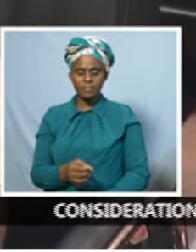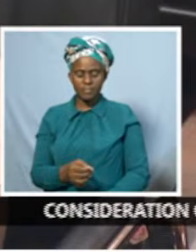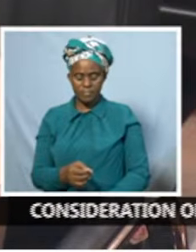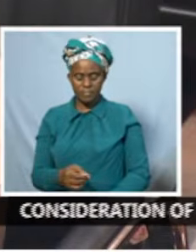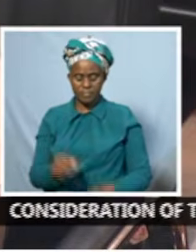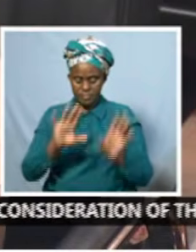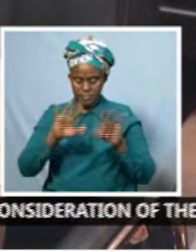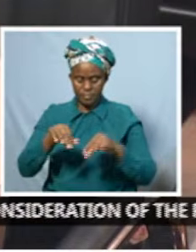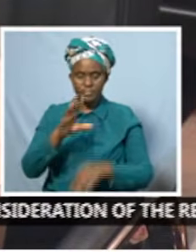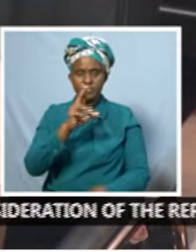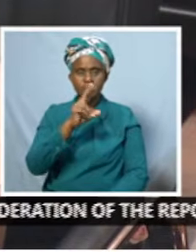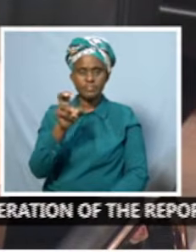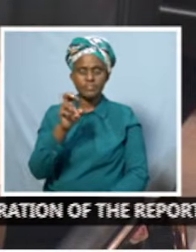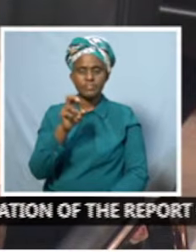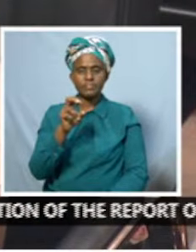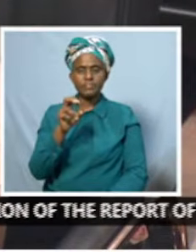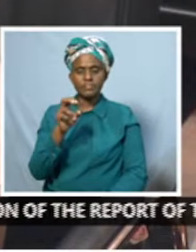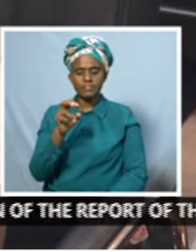of